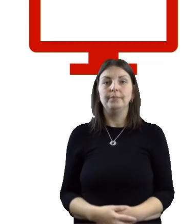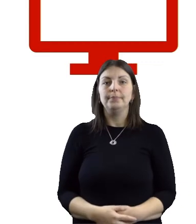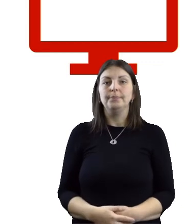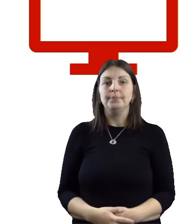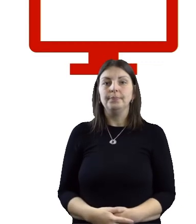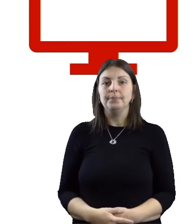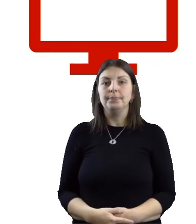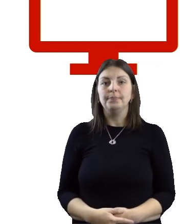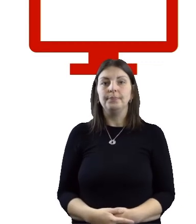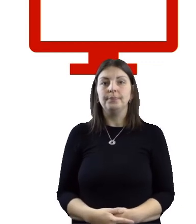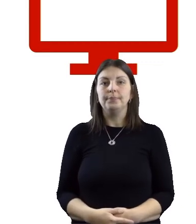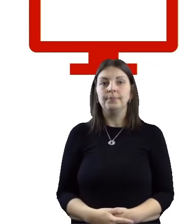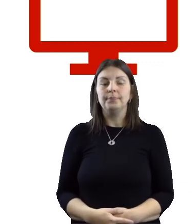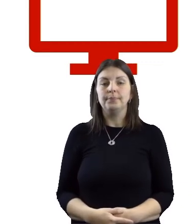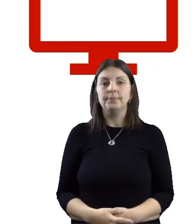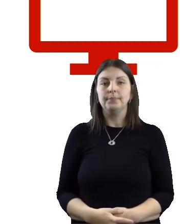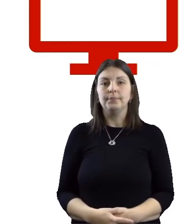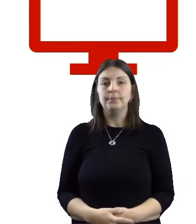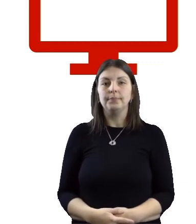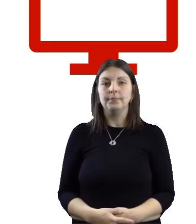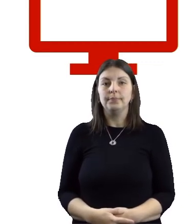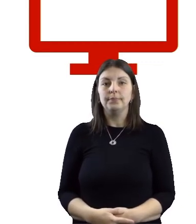and contact you pretending to be victim